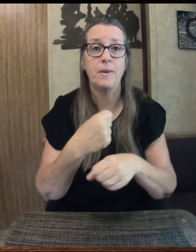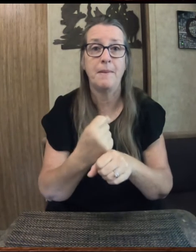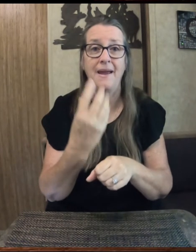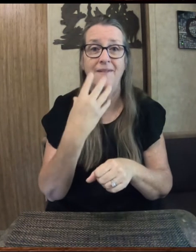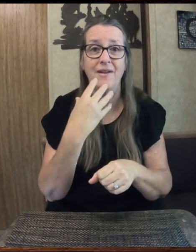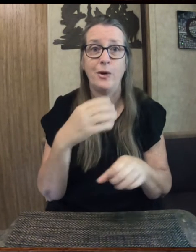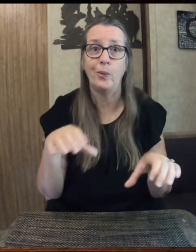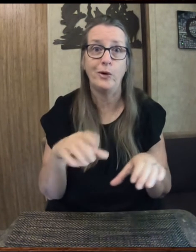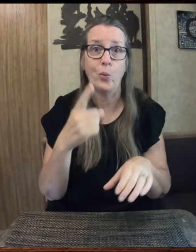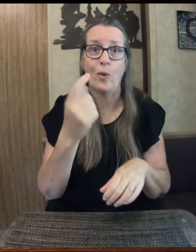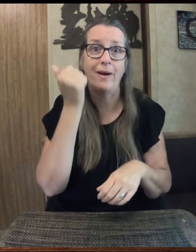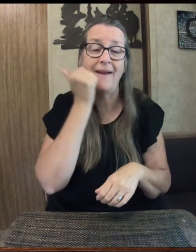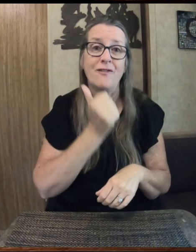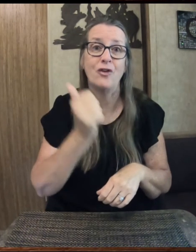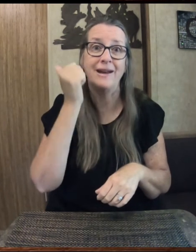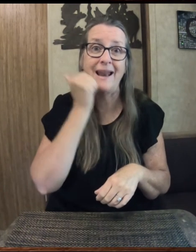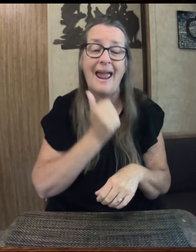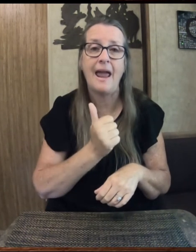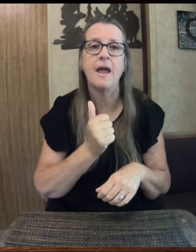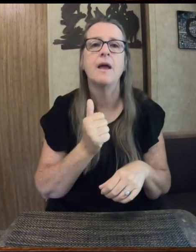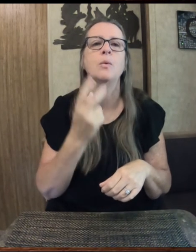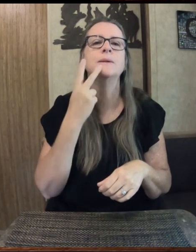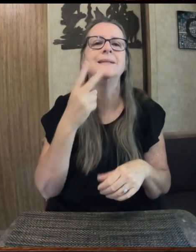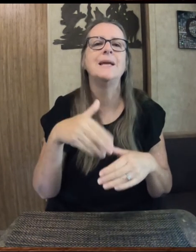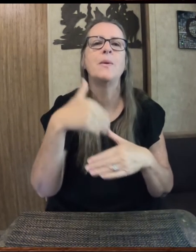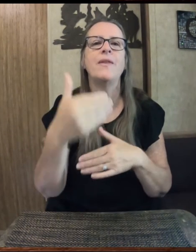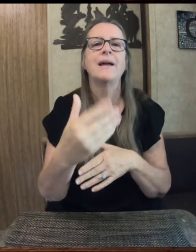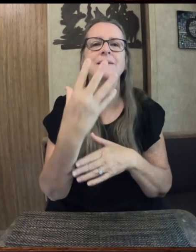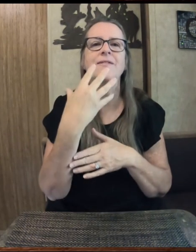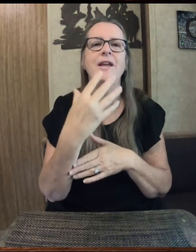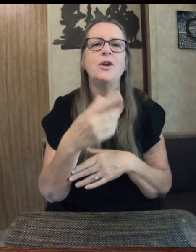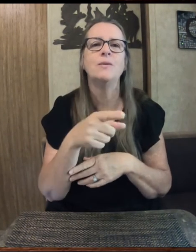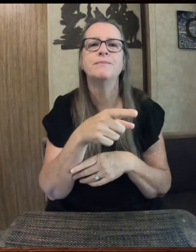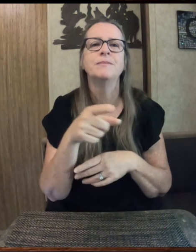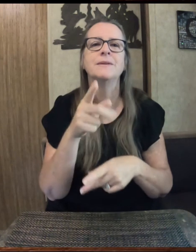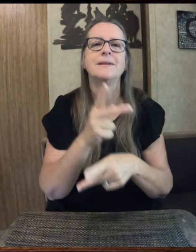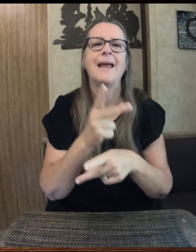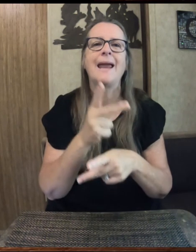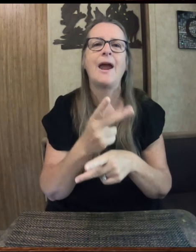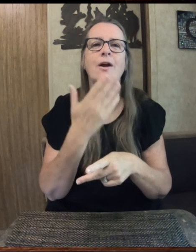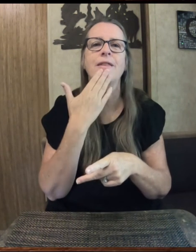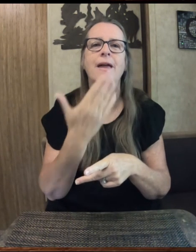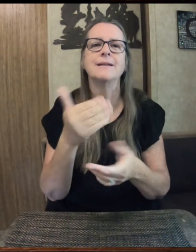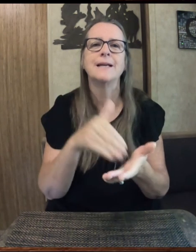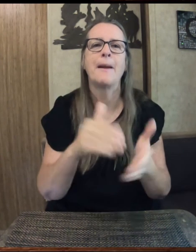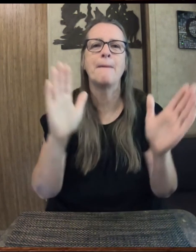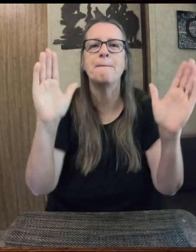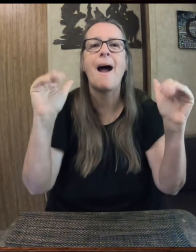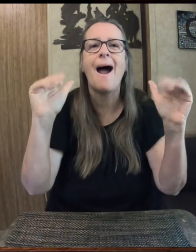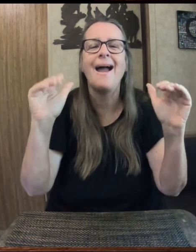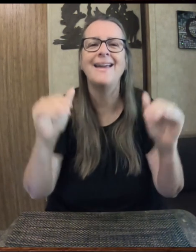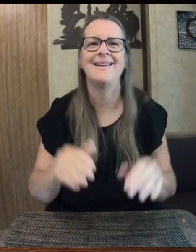do almost a video a day. And we will catch you in the next video. You guys take care. Thanks again. Bye.